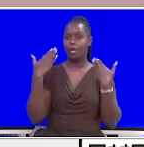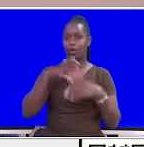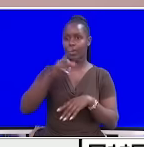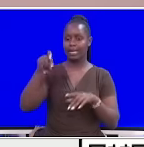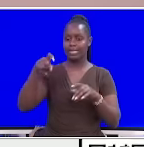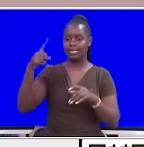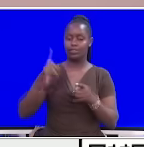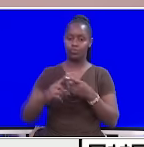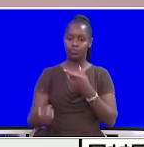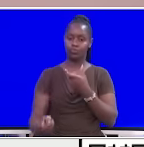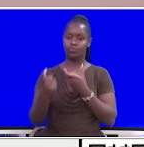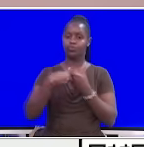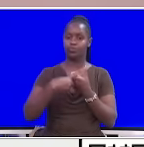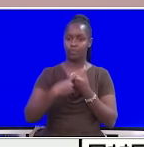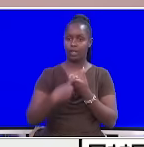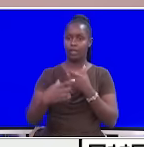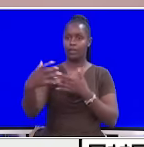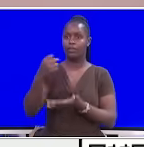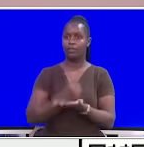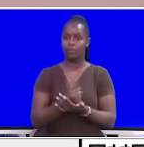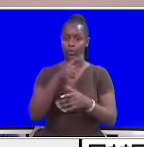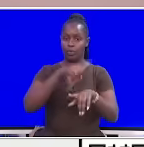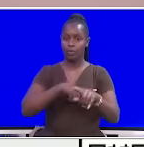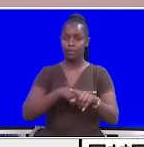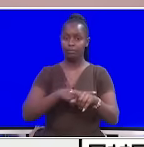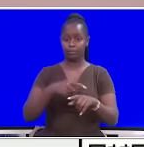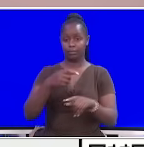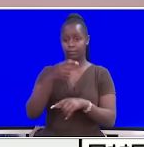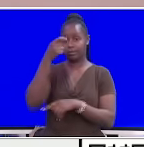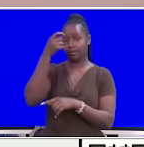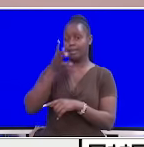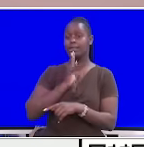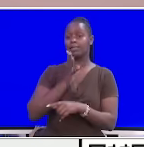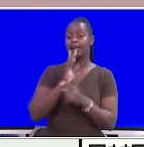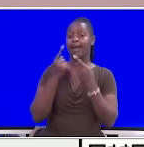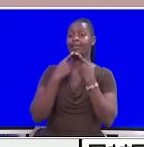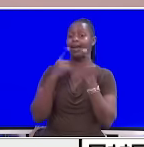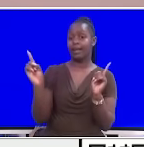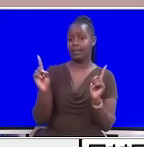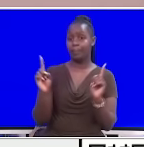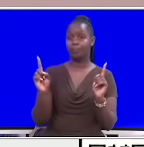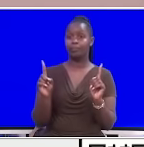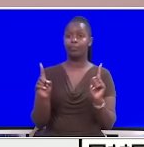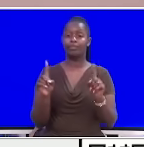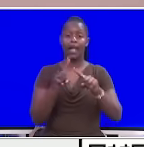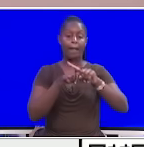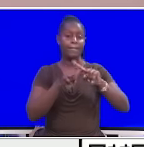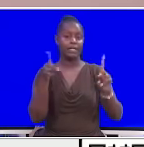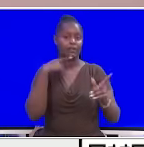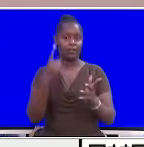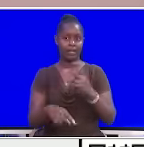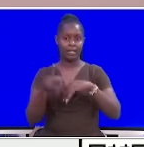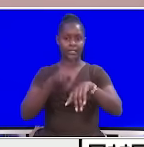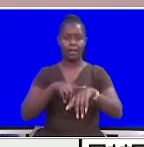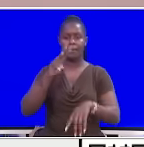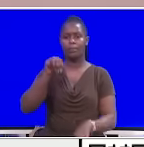upon the time the speaker declared that the seat has become vacant. So my argument is therefore that by the time Mr. Mutuma was going to